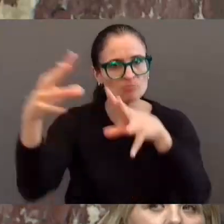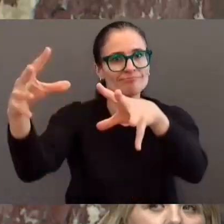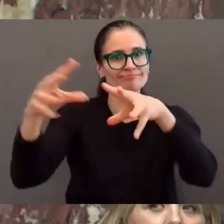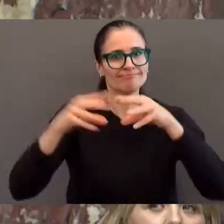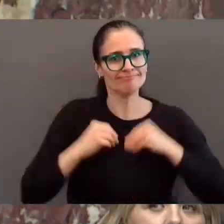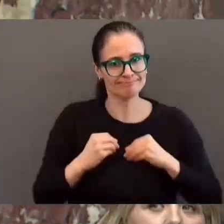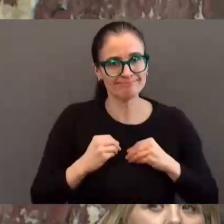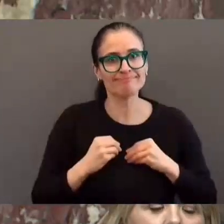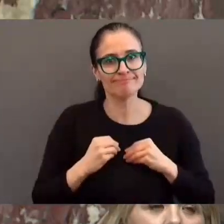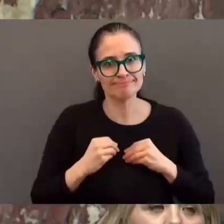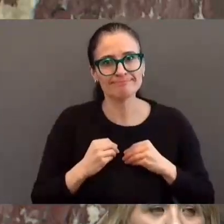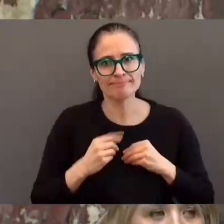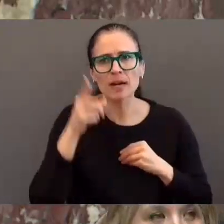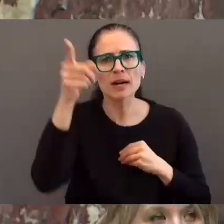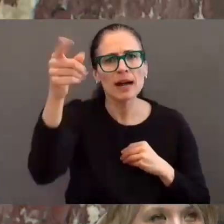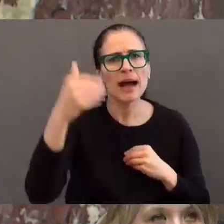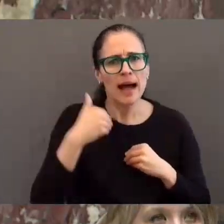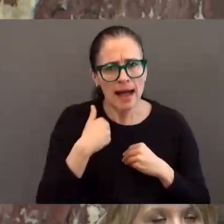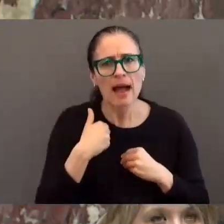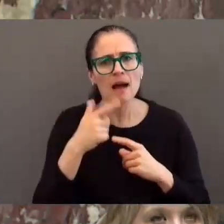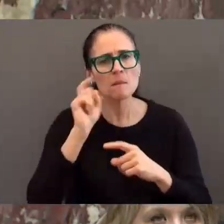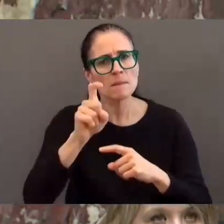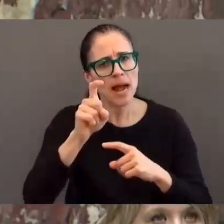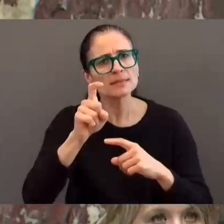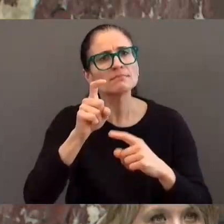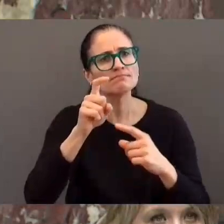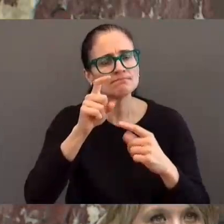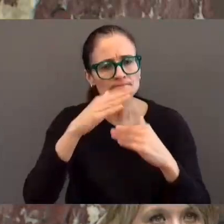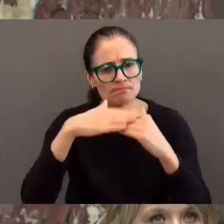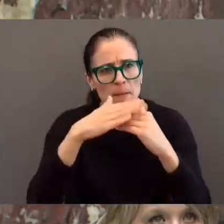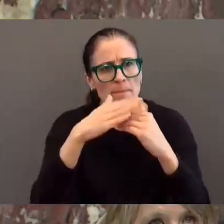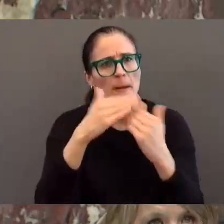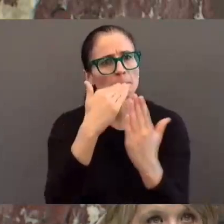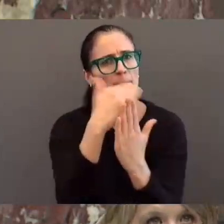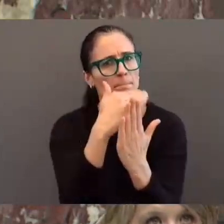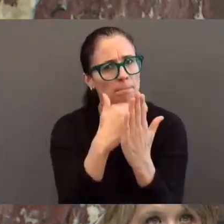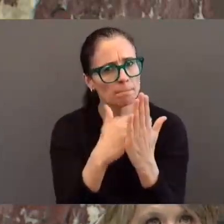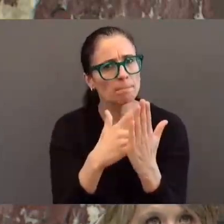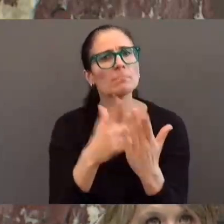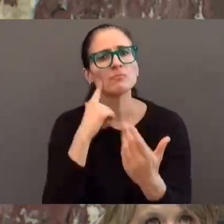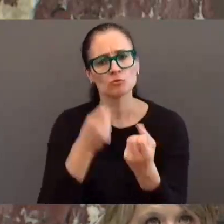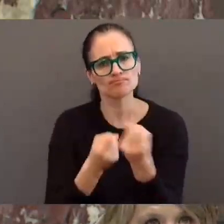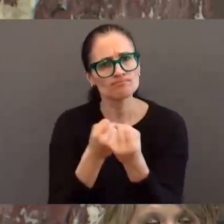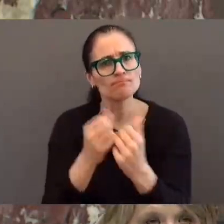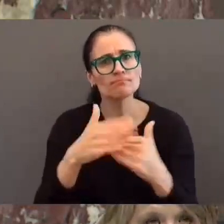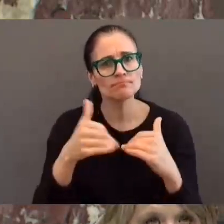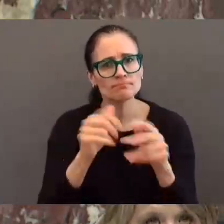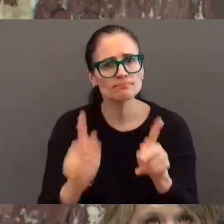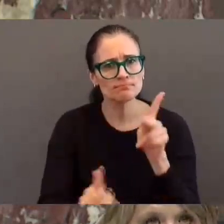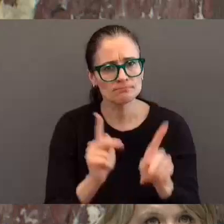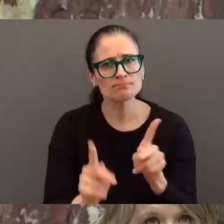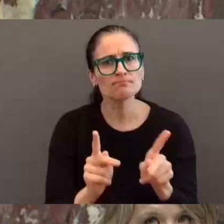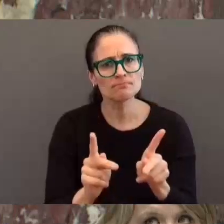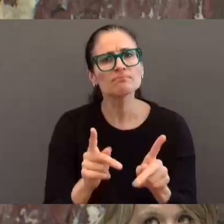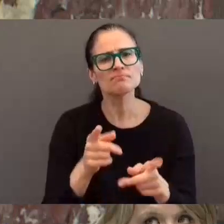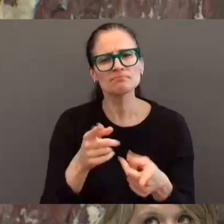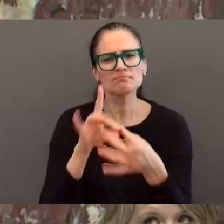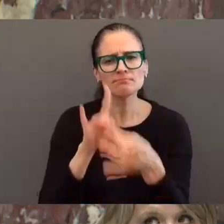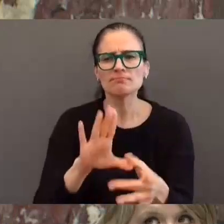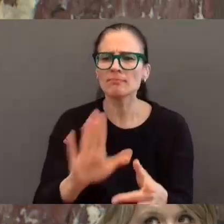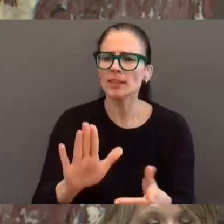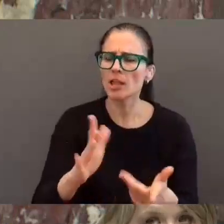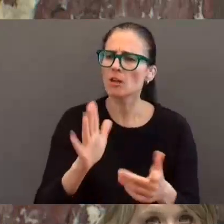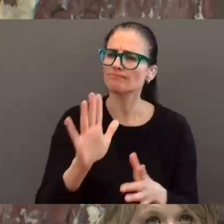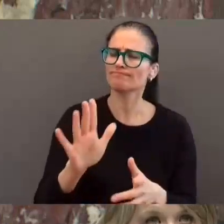survival, dignity, and well-being of Indigenous people. And we continue to do work in partnership with First Nations and